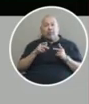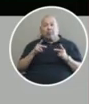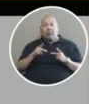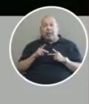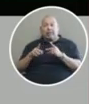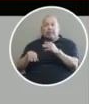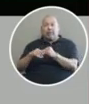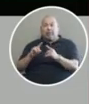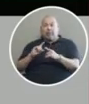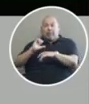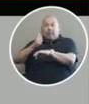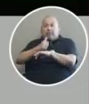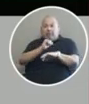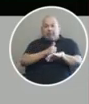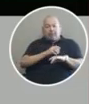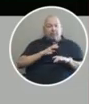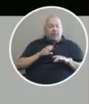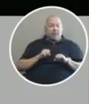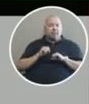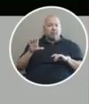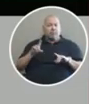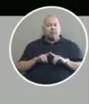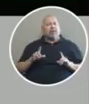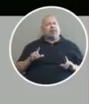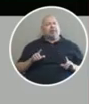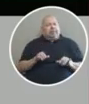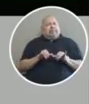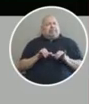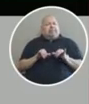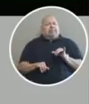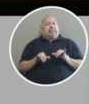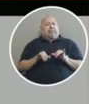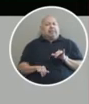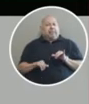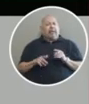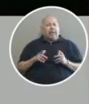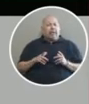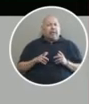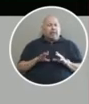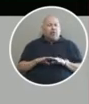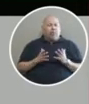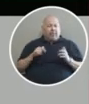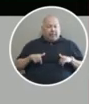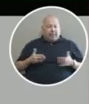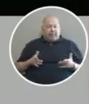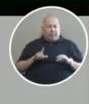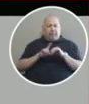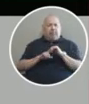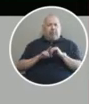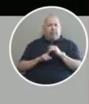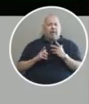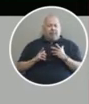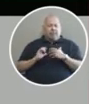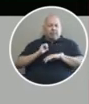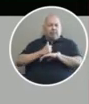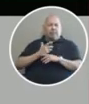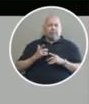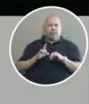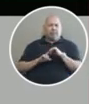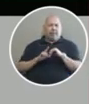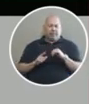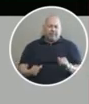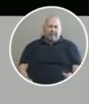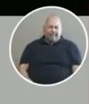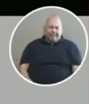that's great if they're export oriented, but that they still intend to reopen their business establishment within El